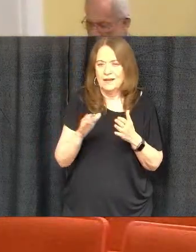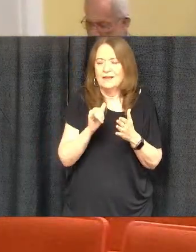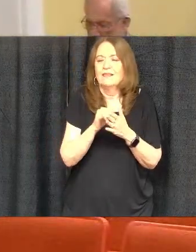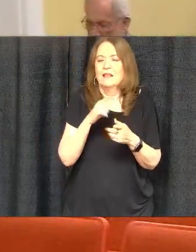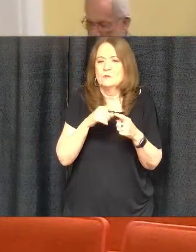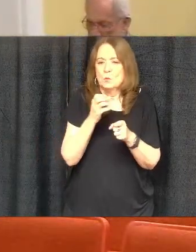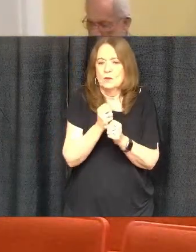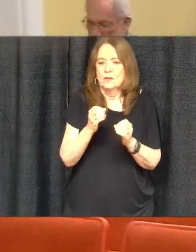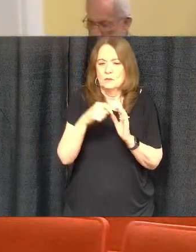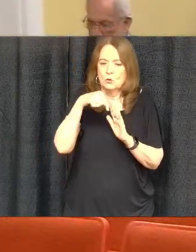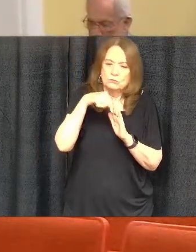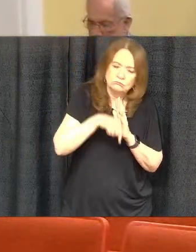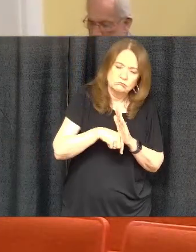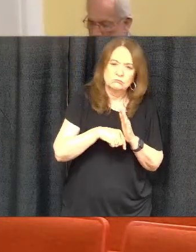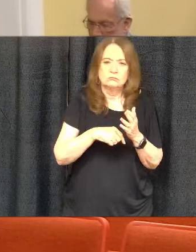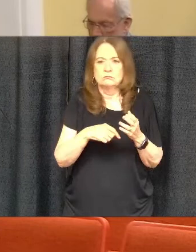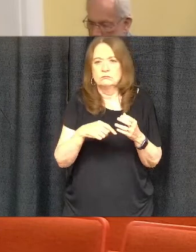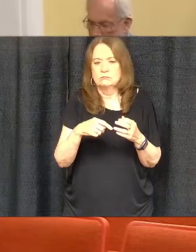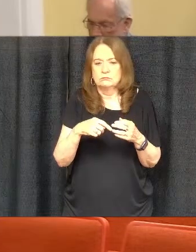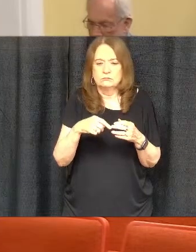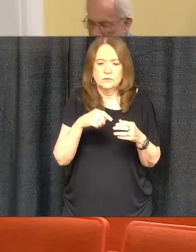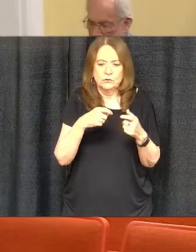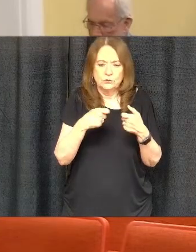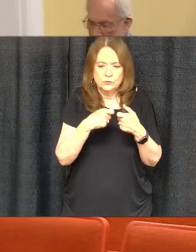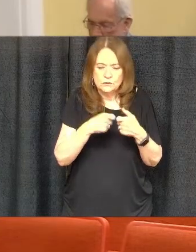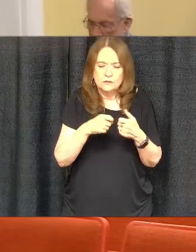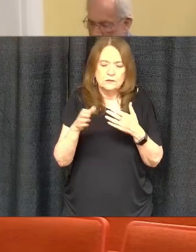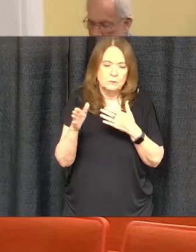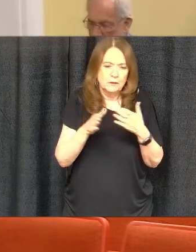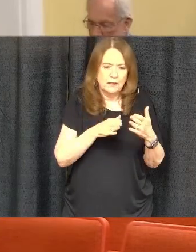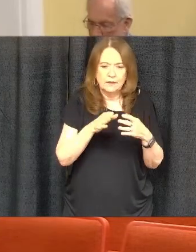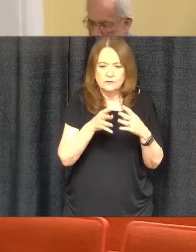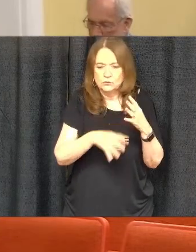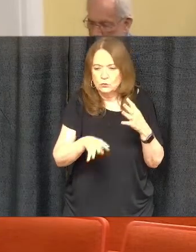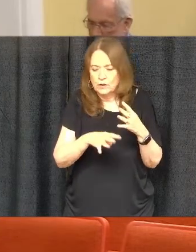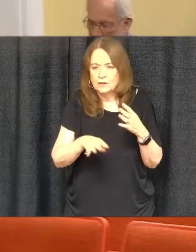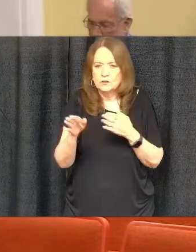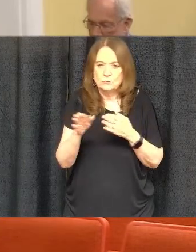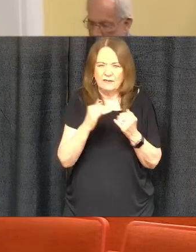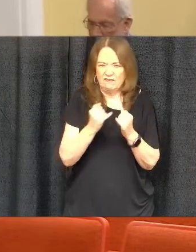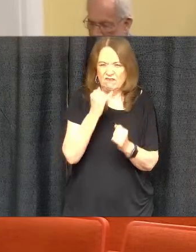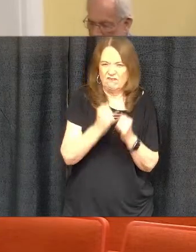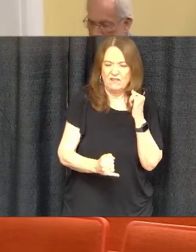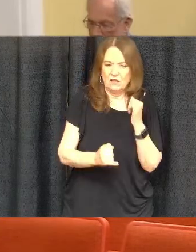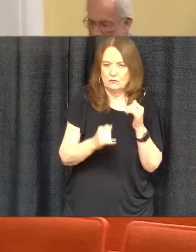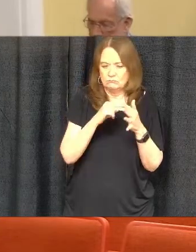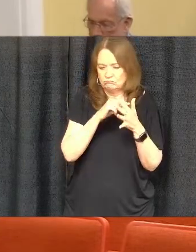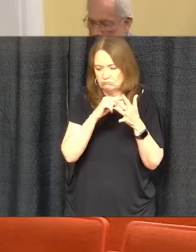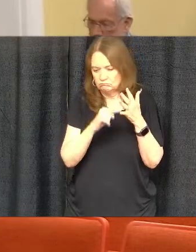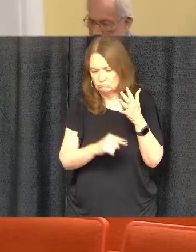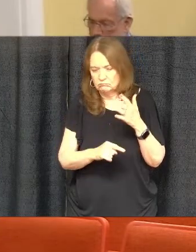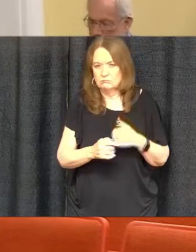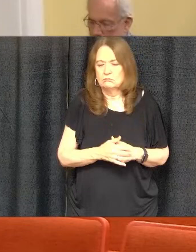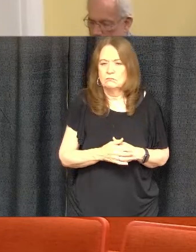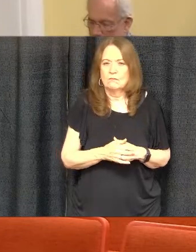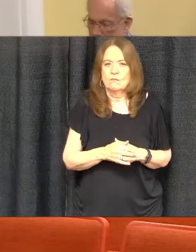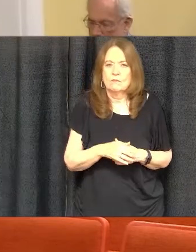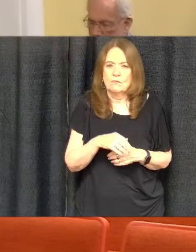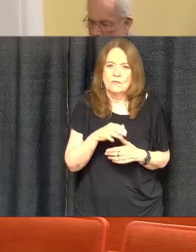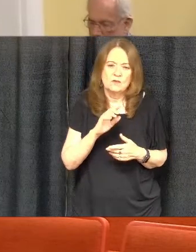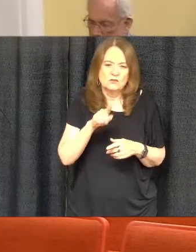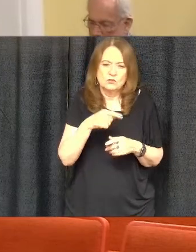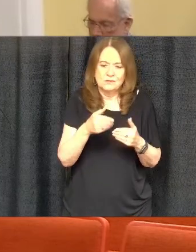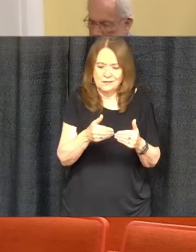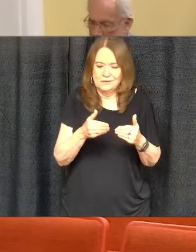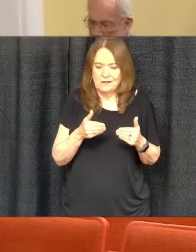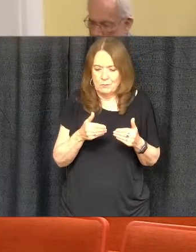more detailed utility plan, drainage plan, the final working details of this. You know, just the setbacks,